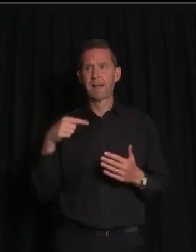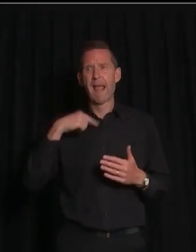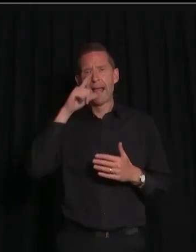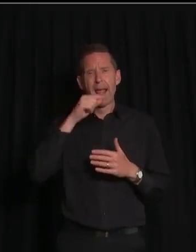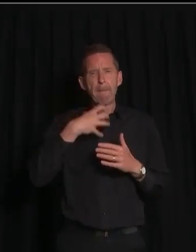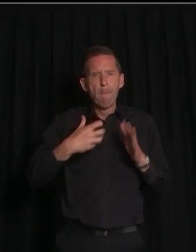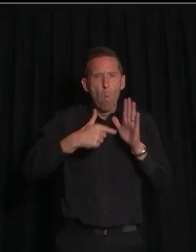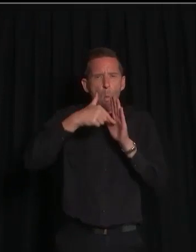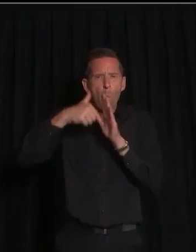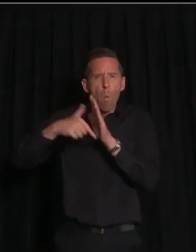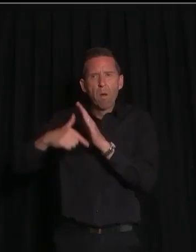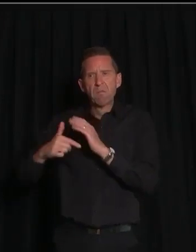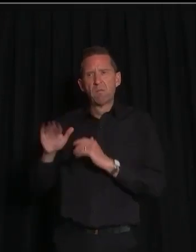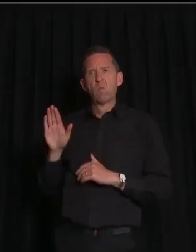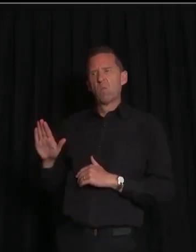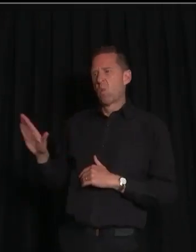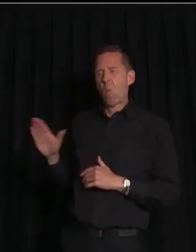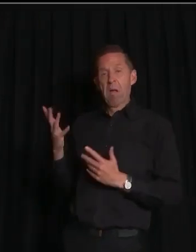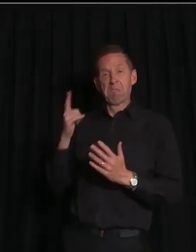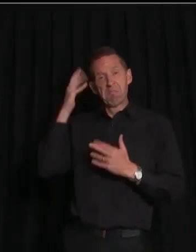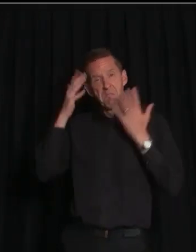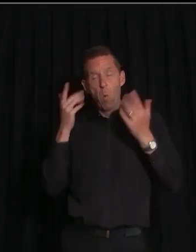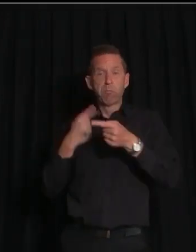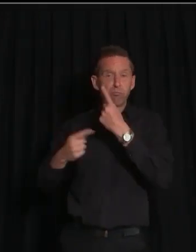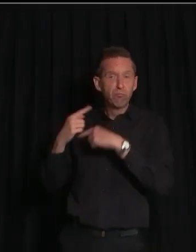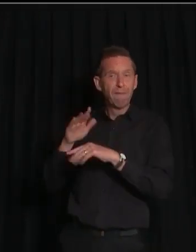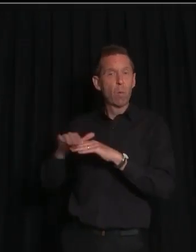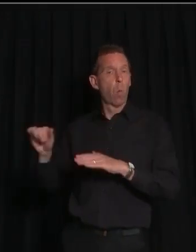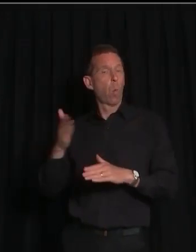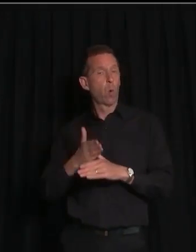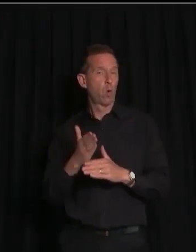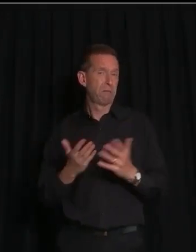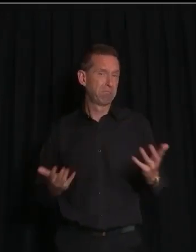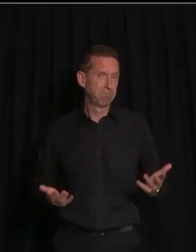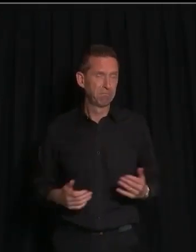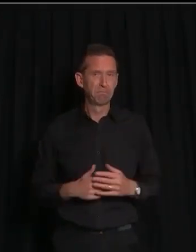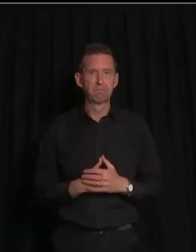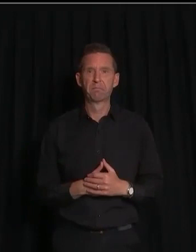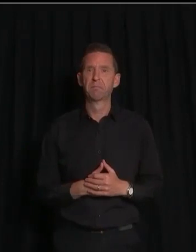into your thoughts or your work. So